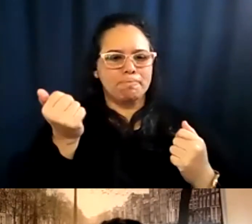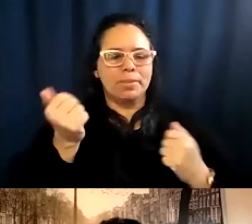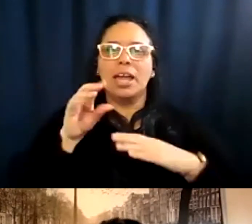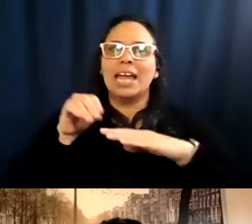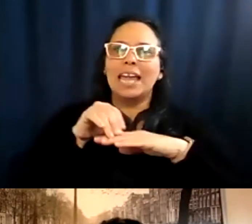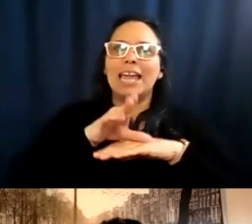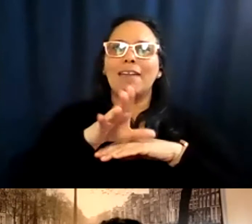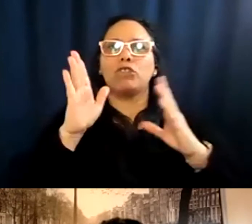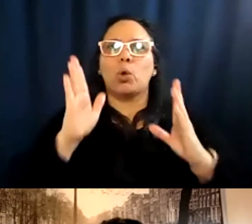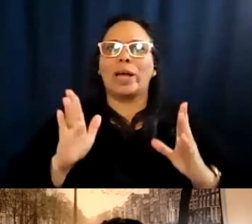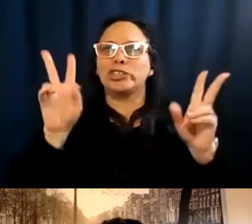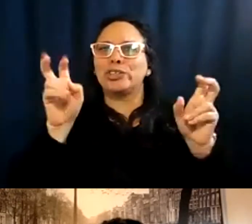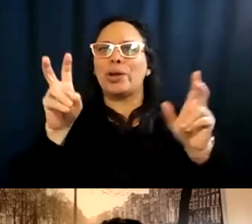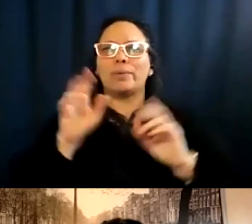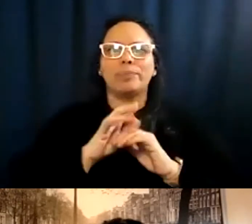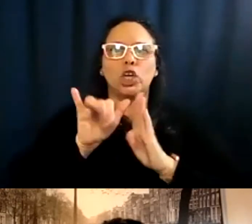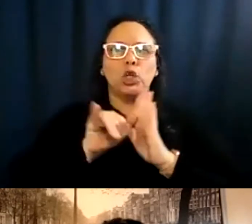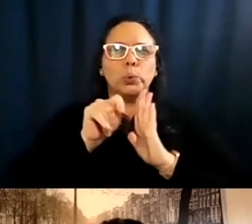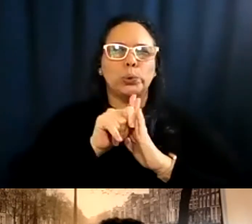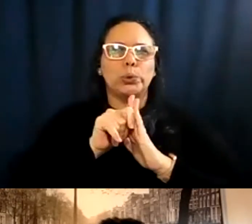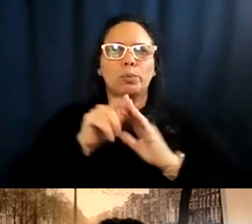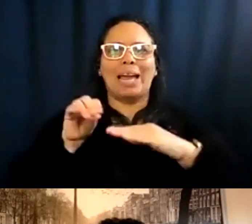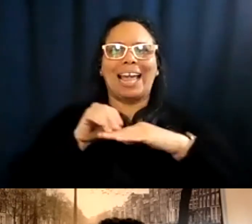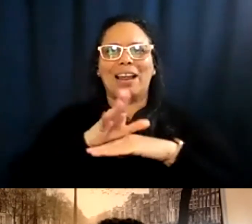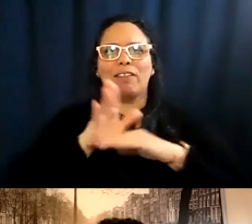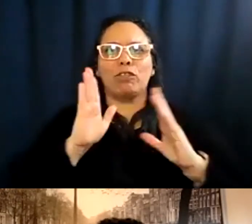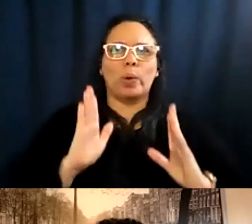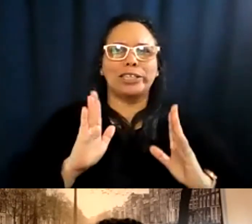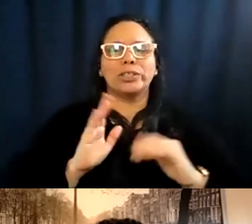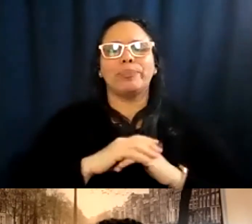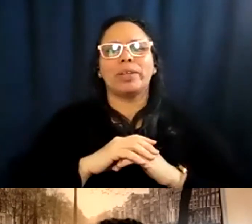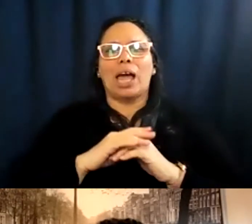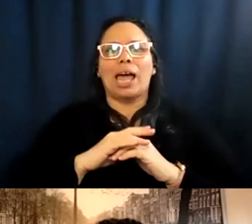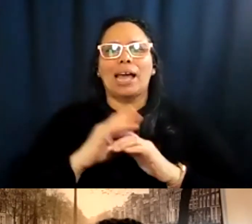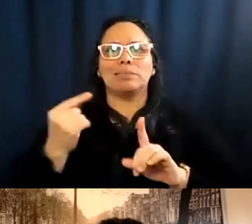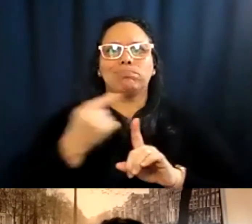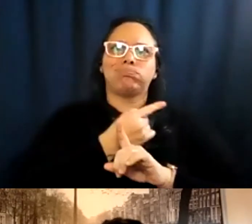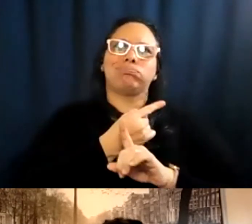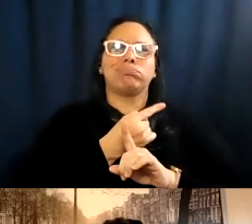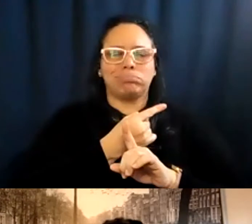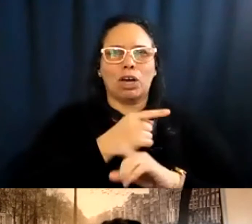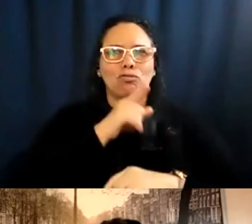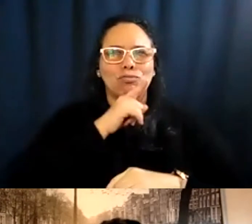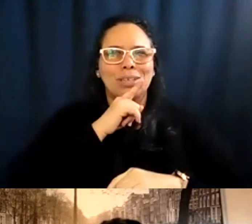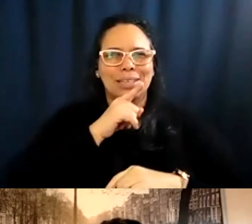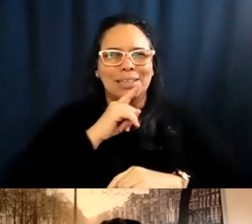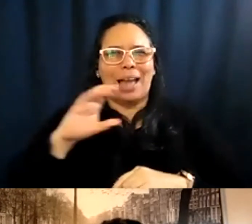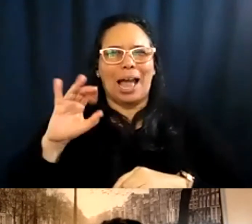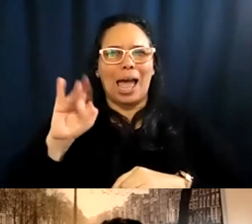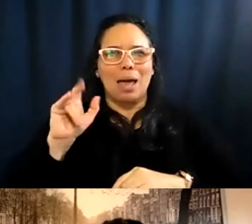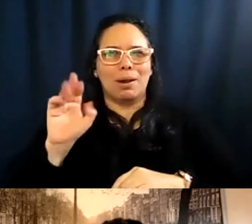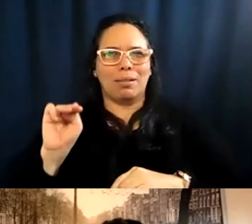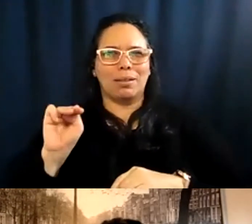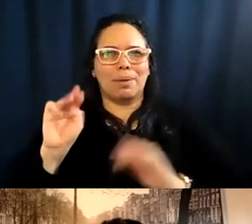influencers and just kind of like media in general has skewed what capitalism is like in comparison to what it was in